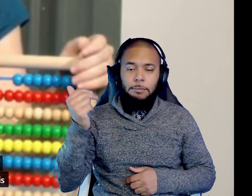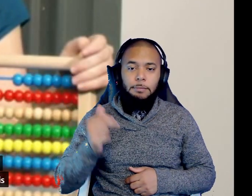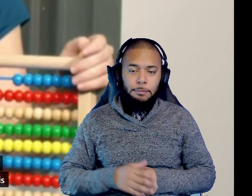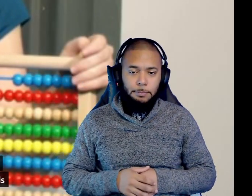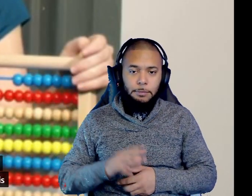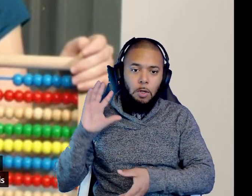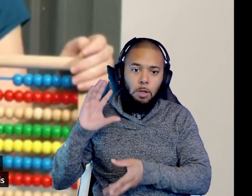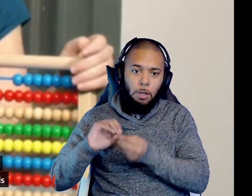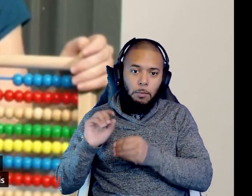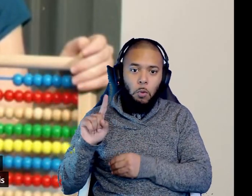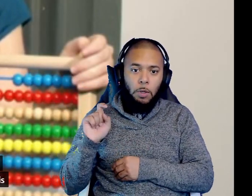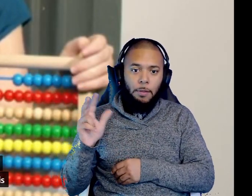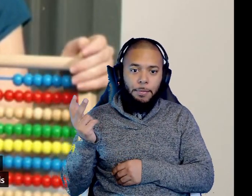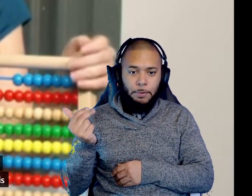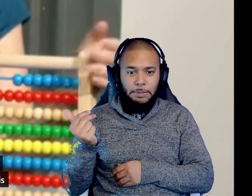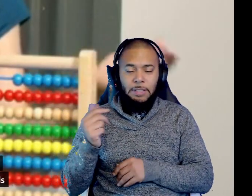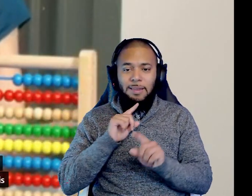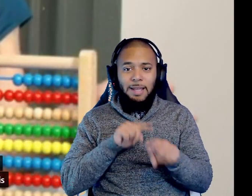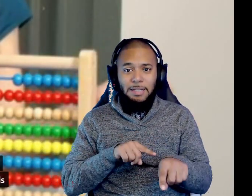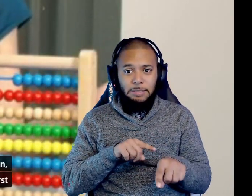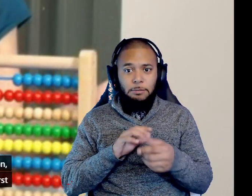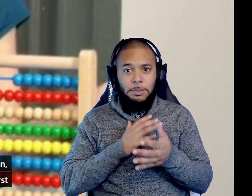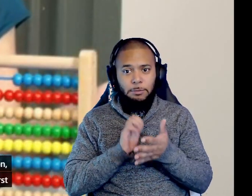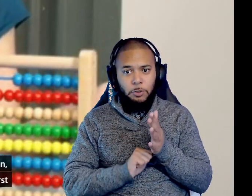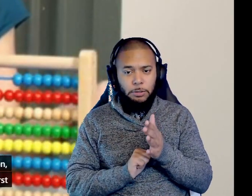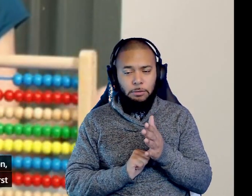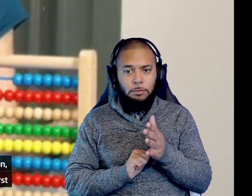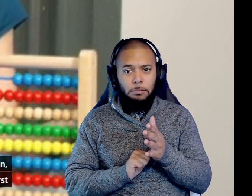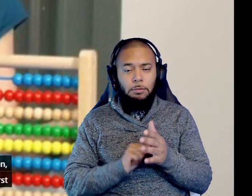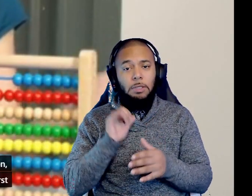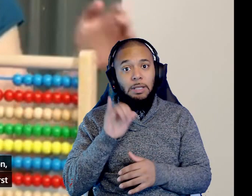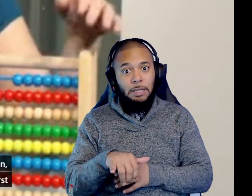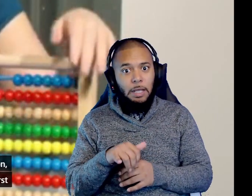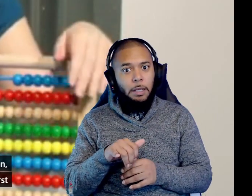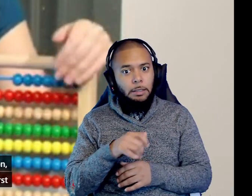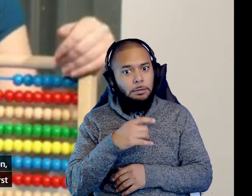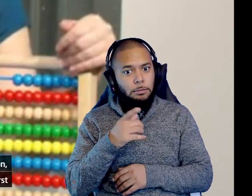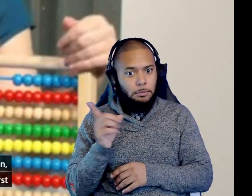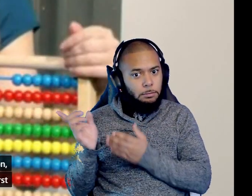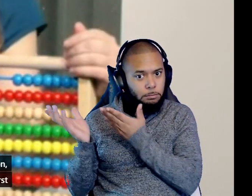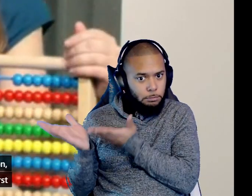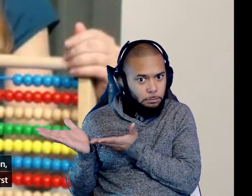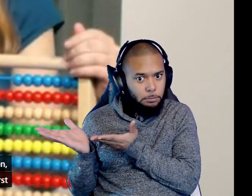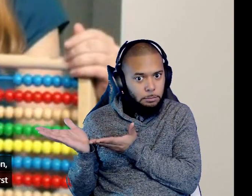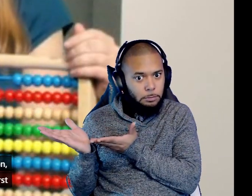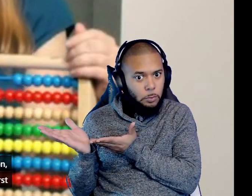113 as my answer to my subtraction problem. This is how this abacus was used to